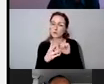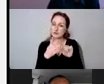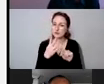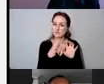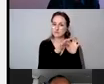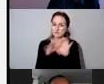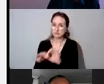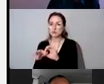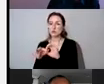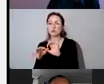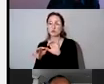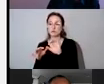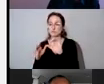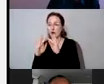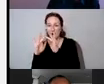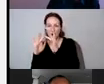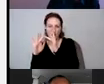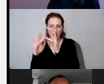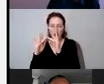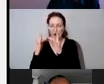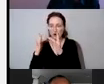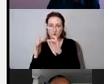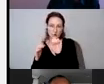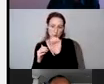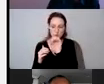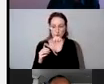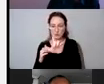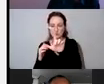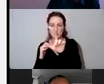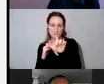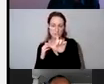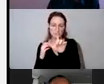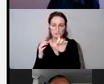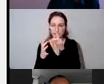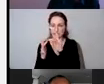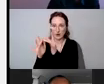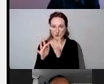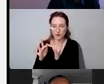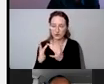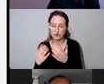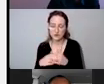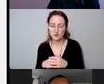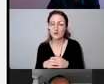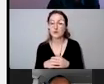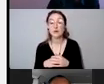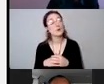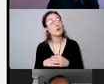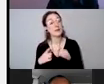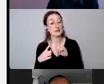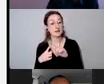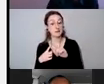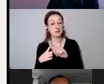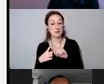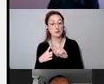network Kontakte, the Russian social network. So this one was the